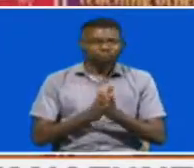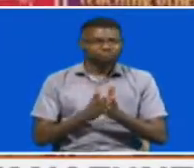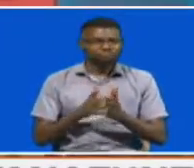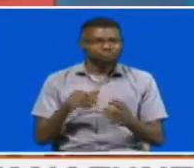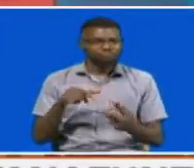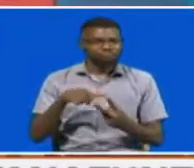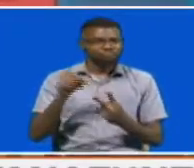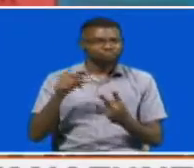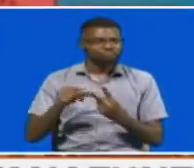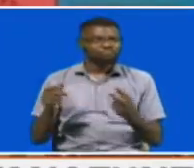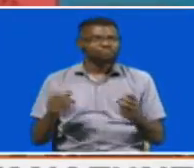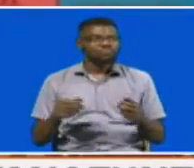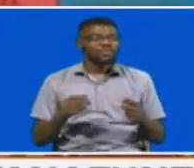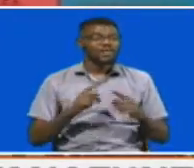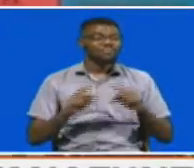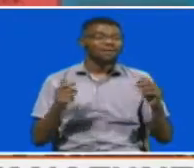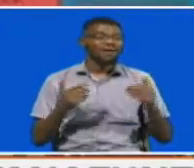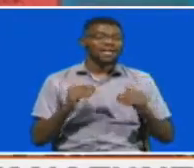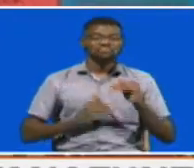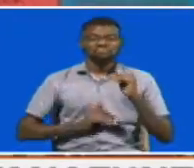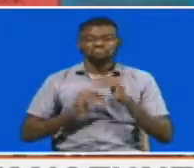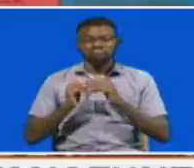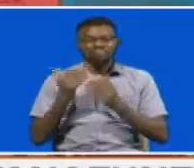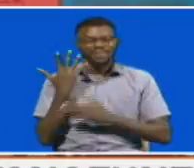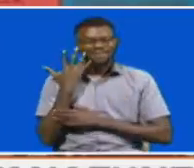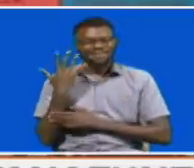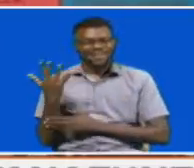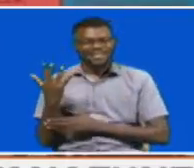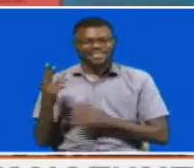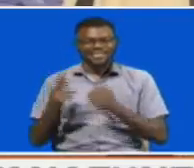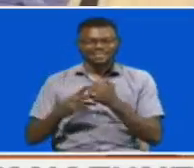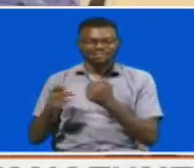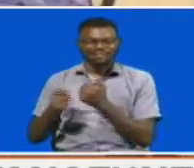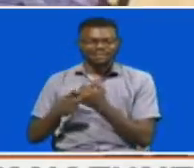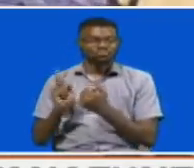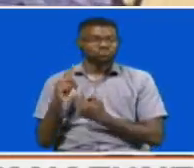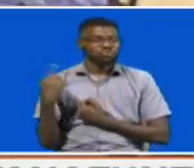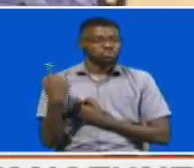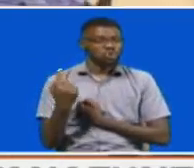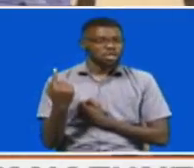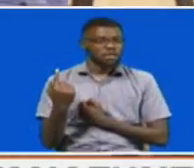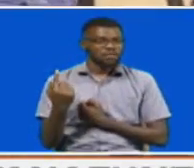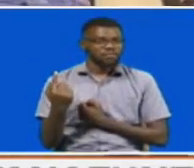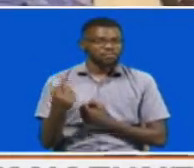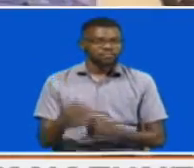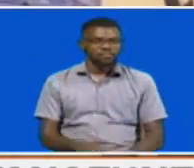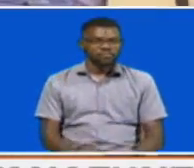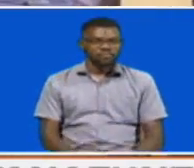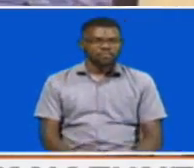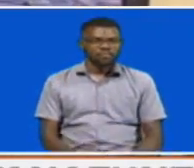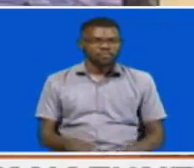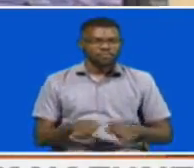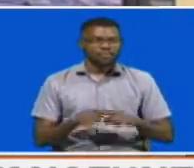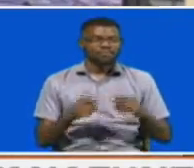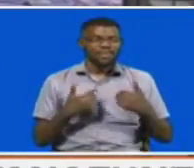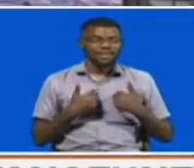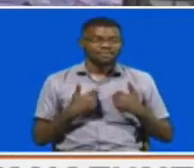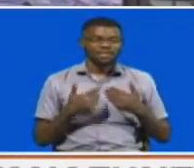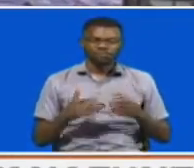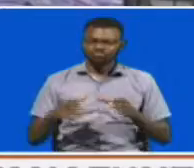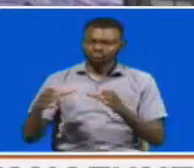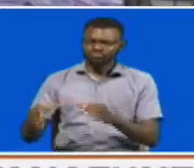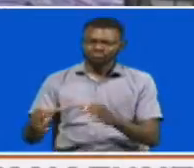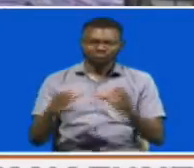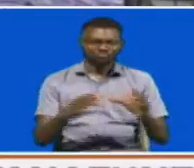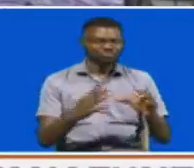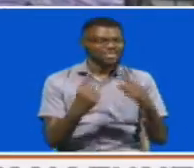kuwa shule yenyewe ina nafasi ya wanafunzi 576 pekee. There's also the other element of clustering. Again, we also can't